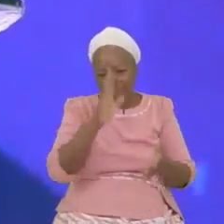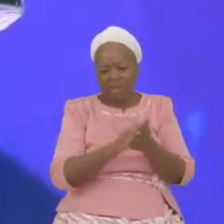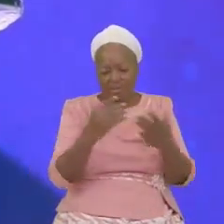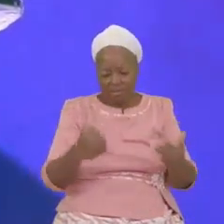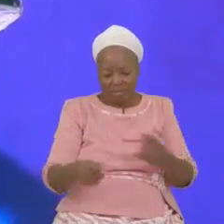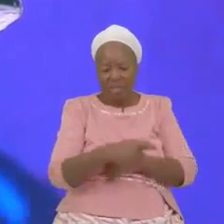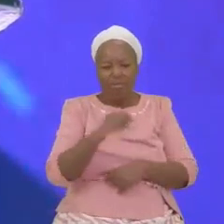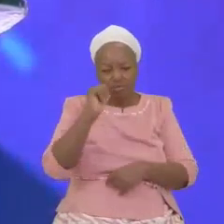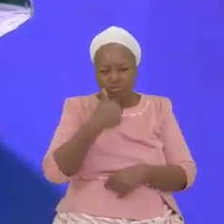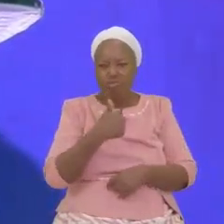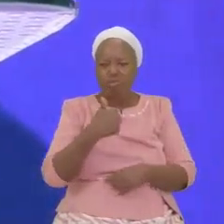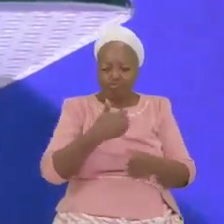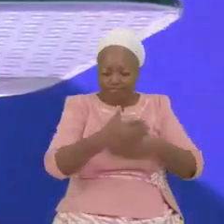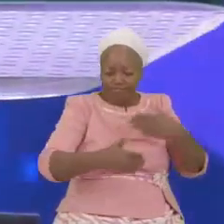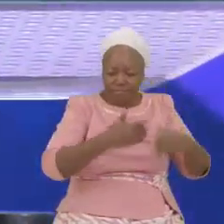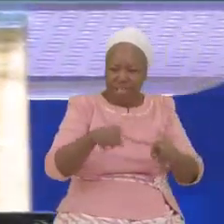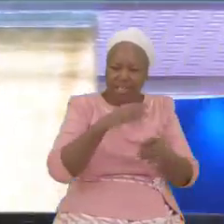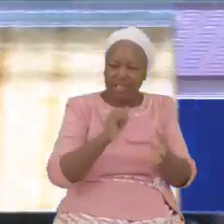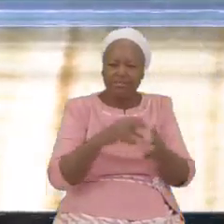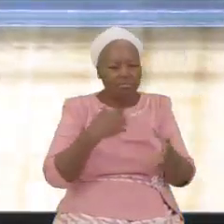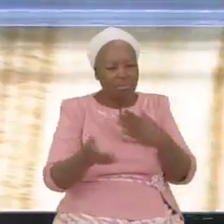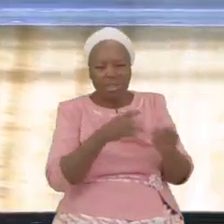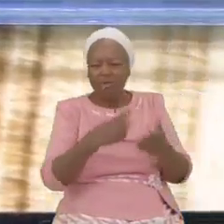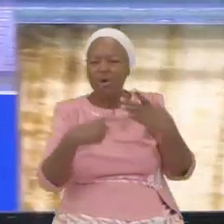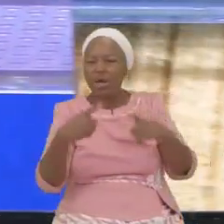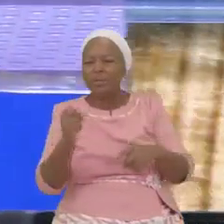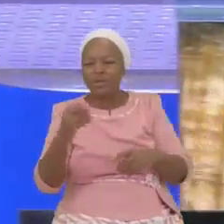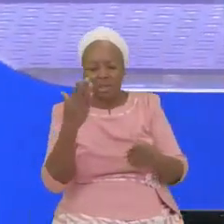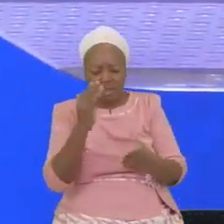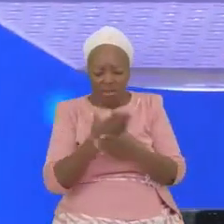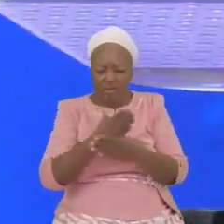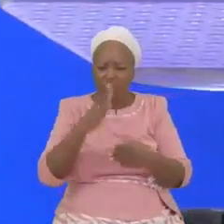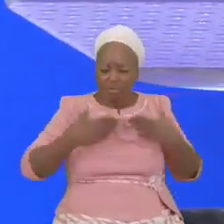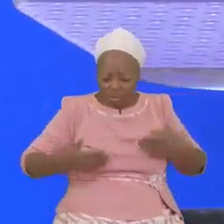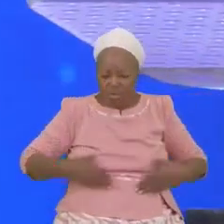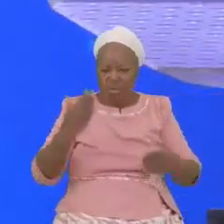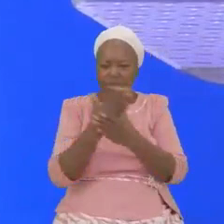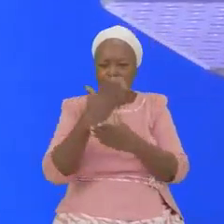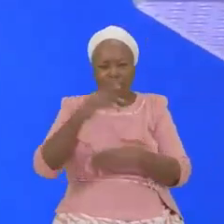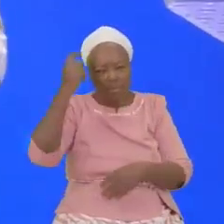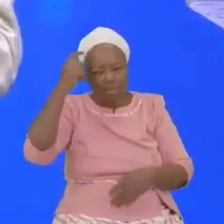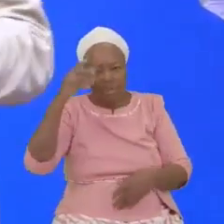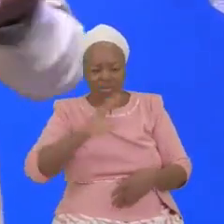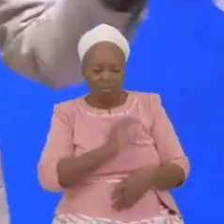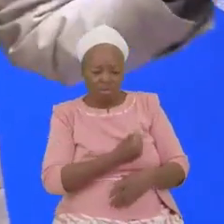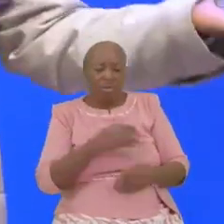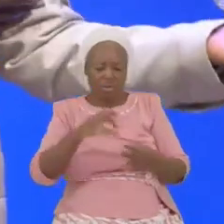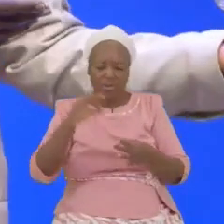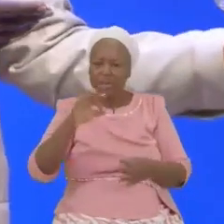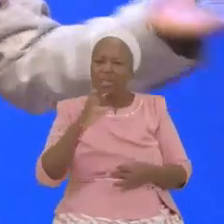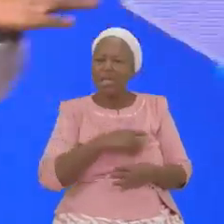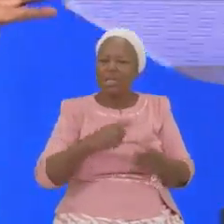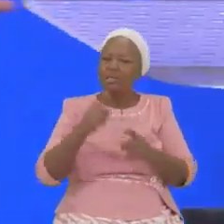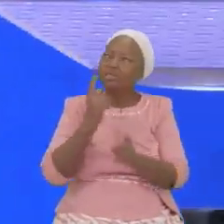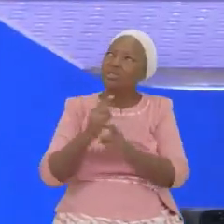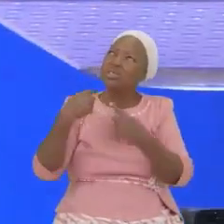are believing tomorrow. Whatever is happening, disturbing your body, disturbing your mind, your soul, your spirit, as you trusted